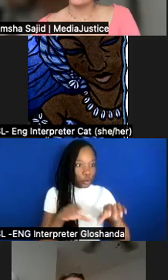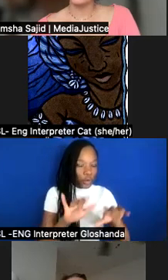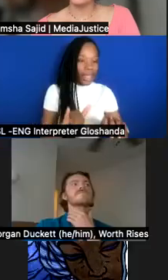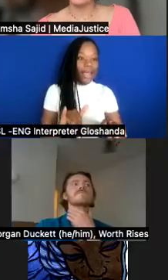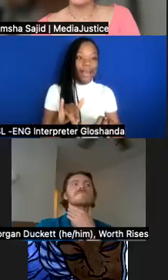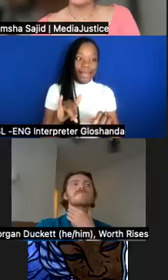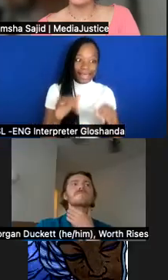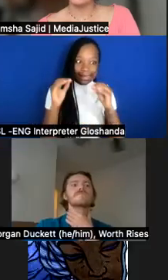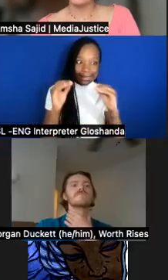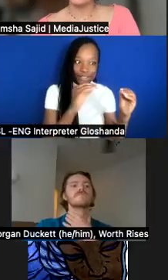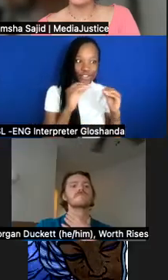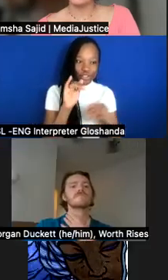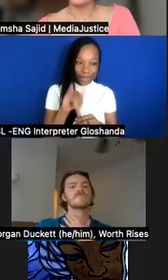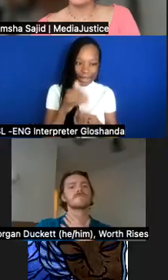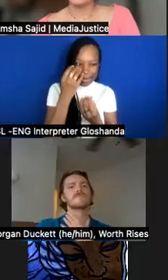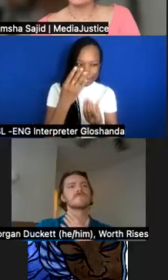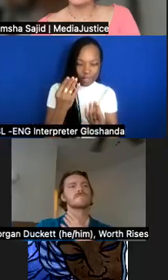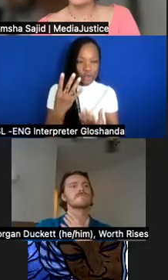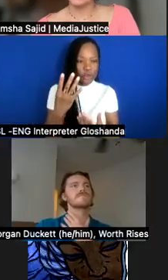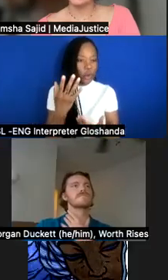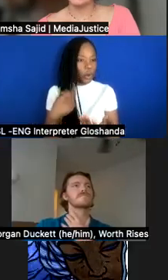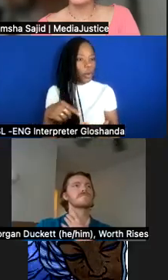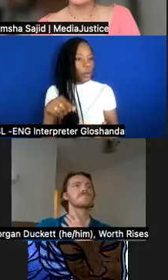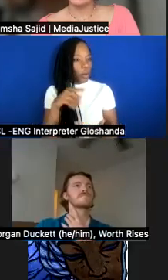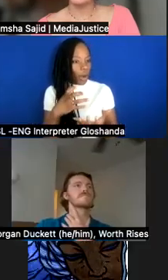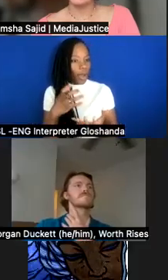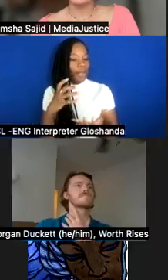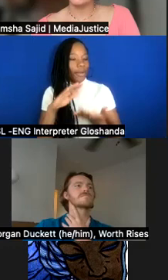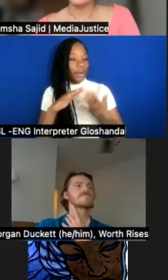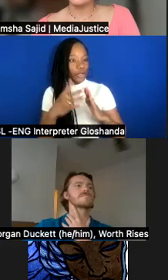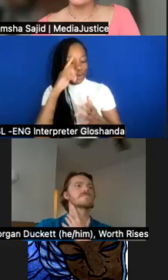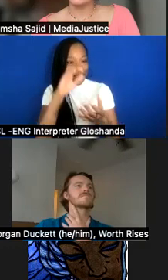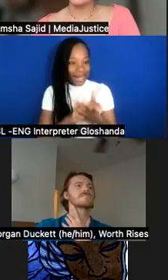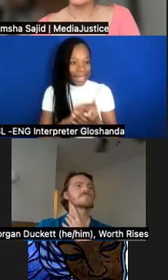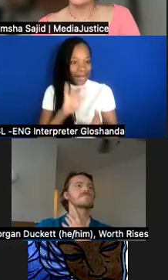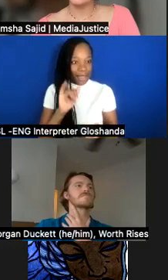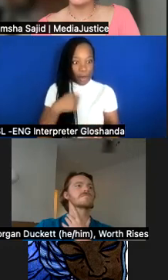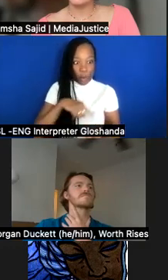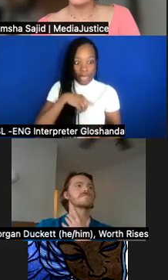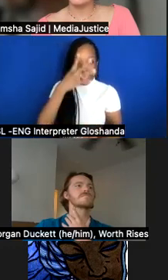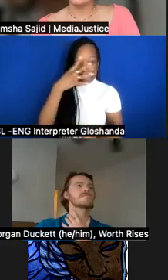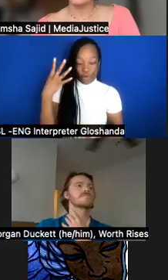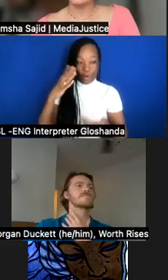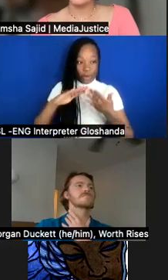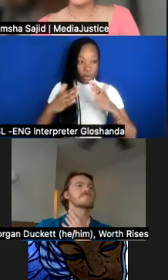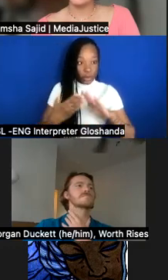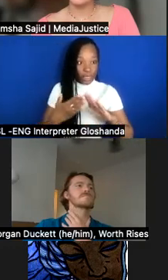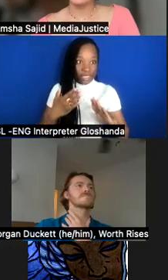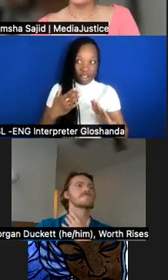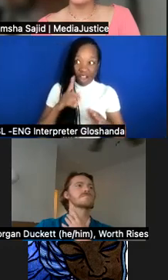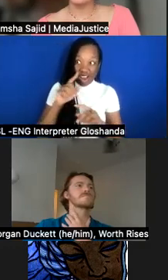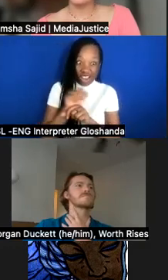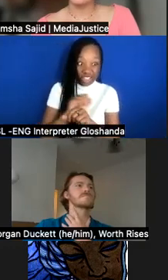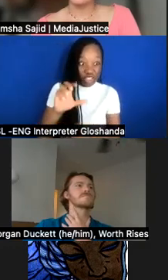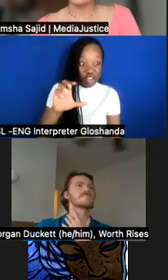the ways that they can show each other and the way that they can do it. And they want to make us feel that